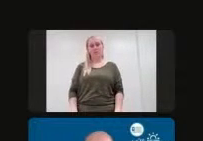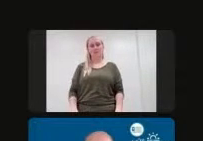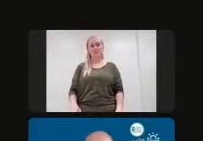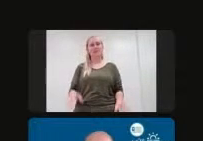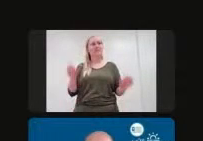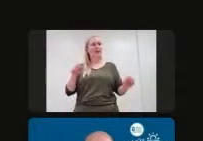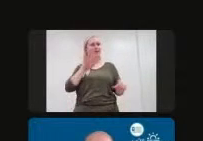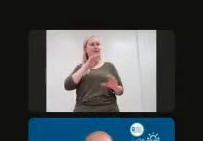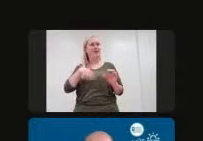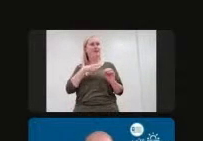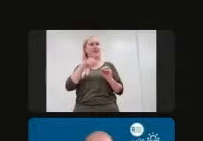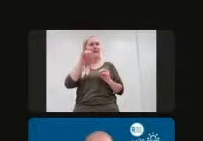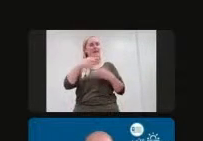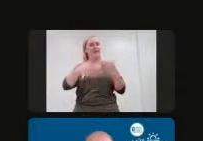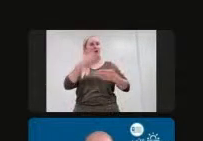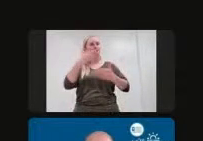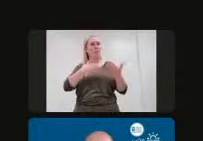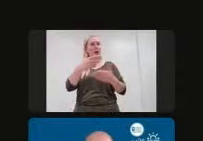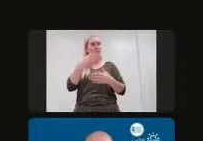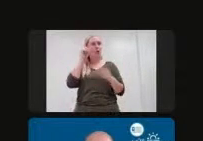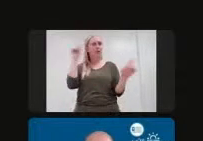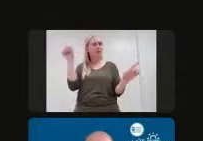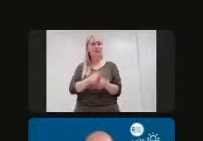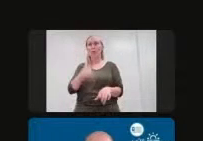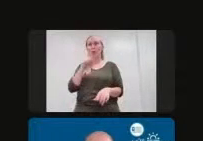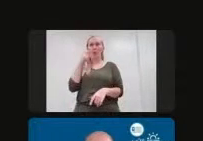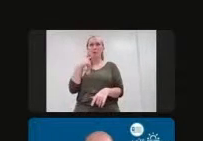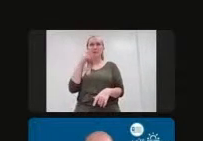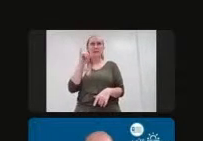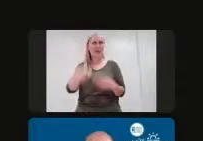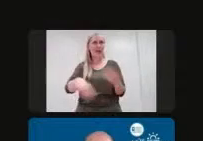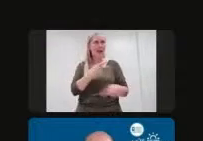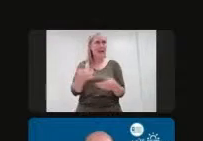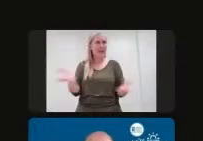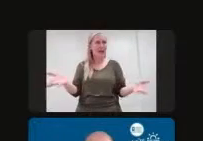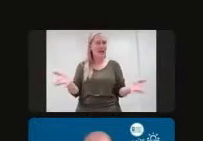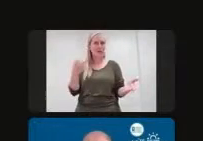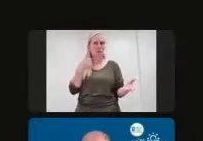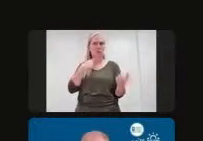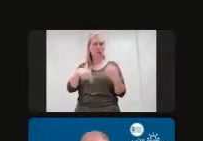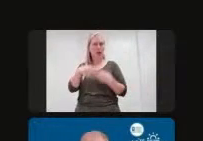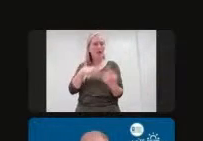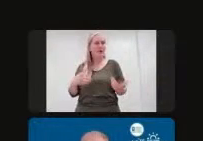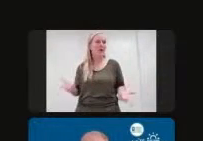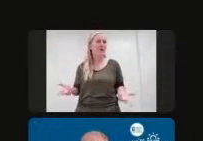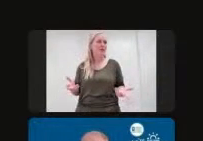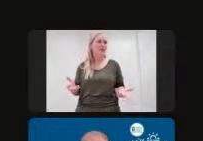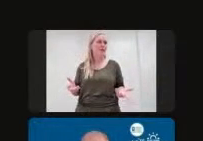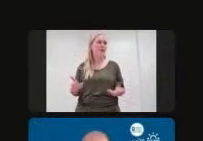operating agreements, that we will not say those types of things to one another?